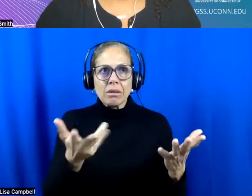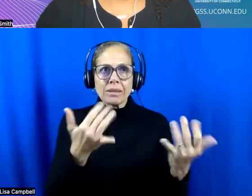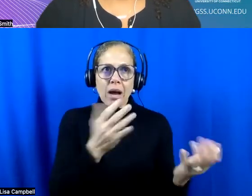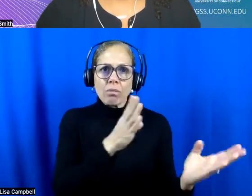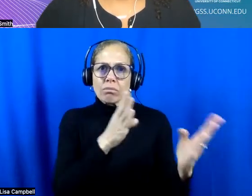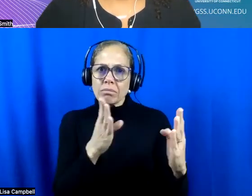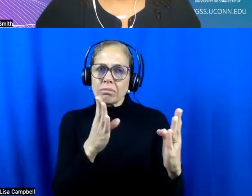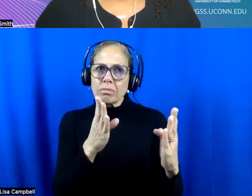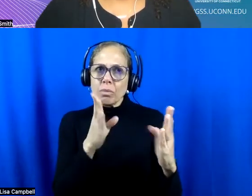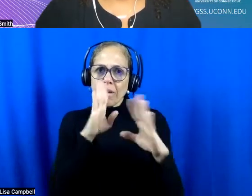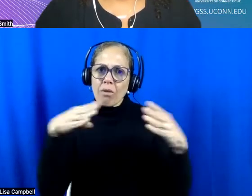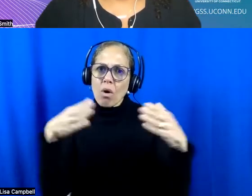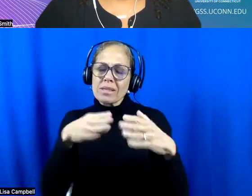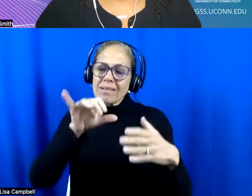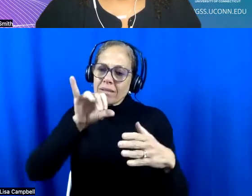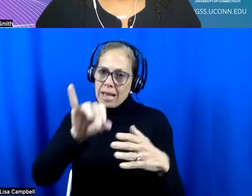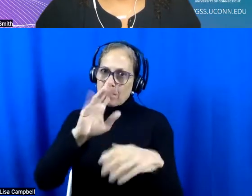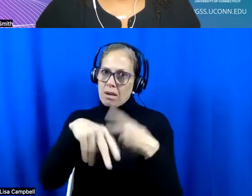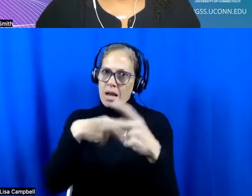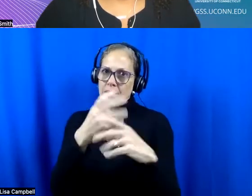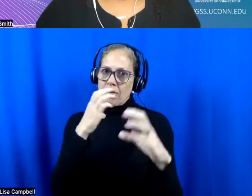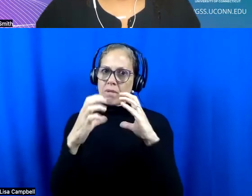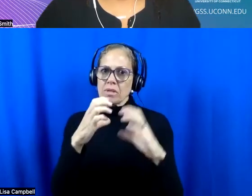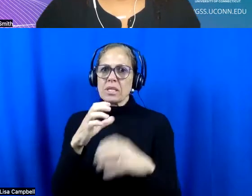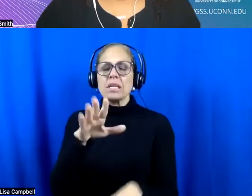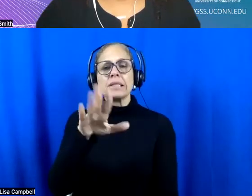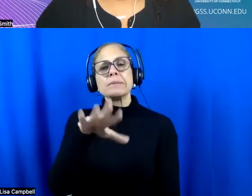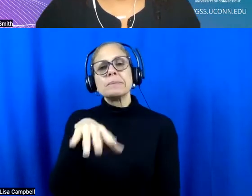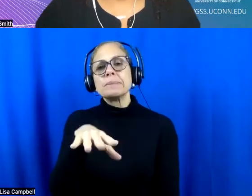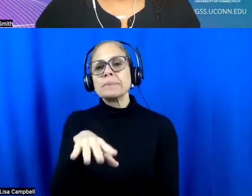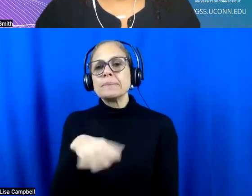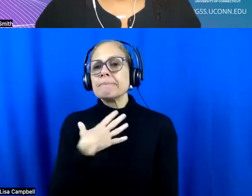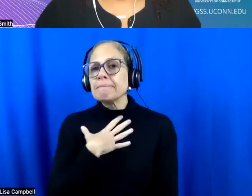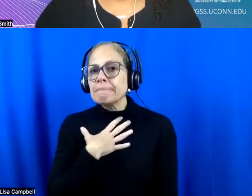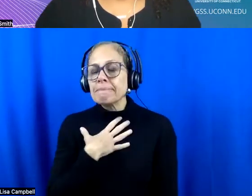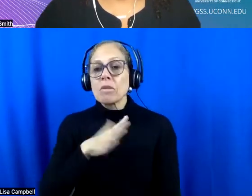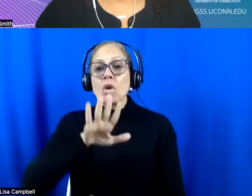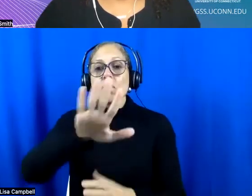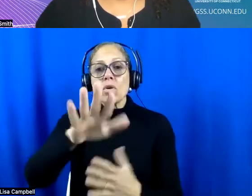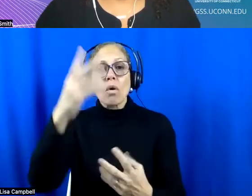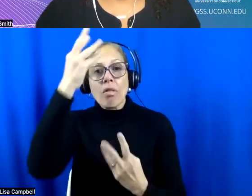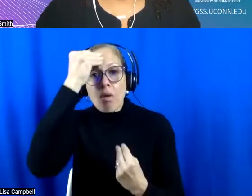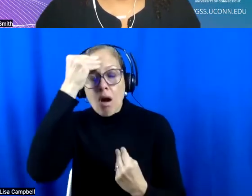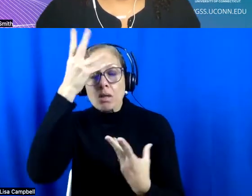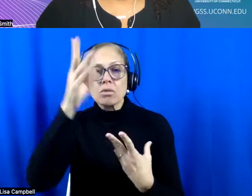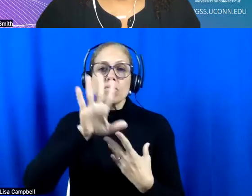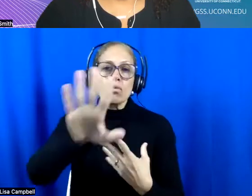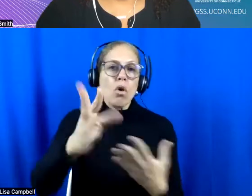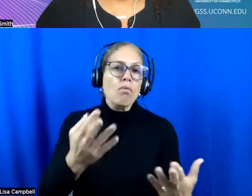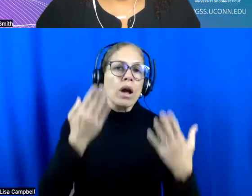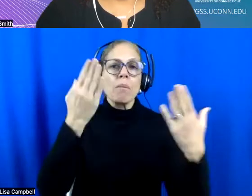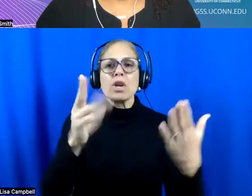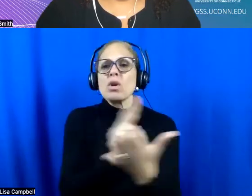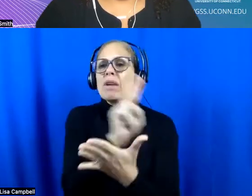conversation, we're curious if you have thoughts or recommendations around university spaces